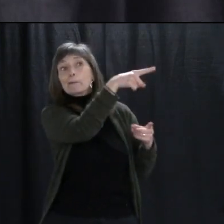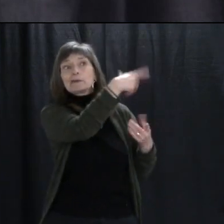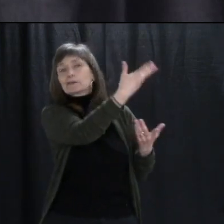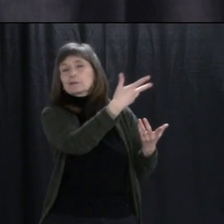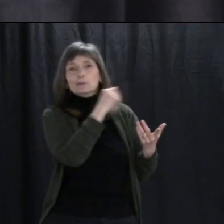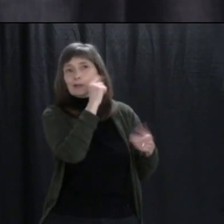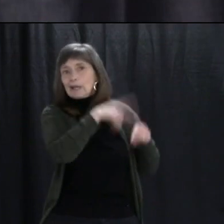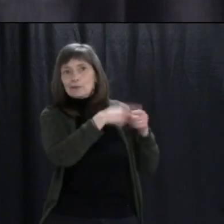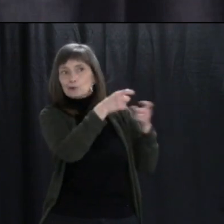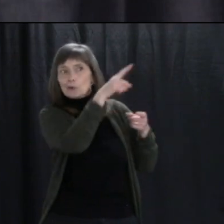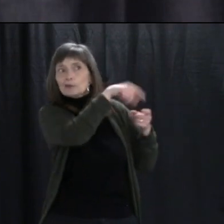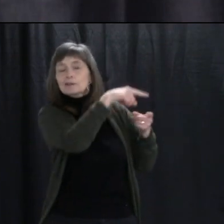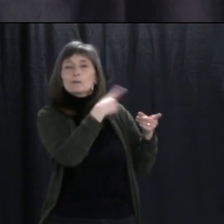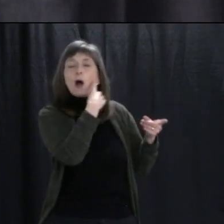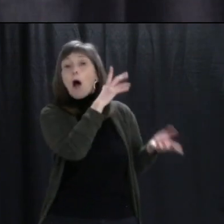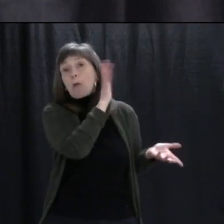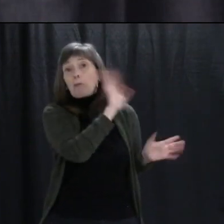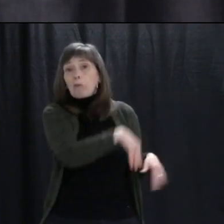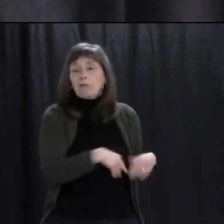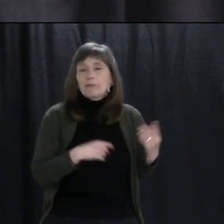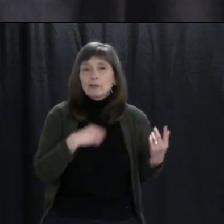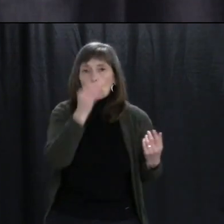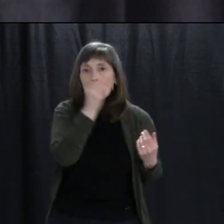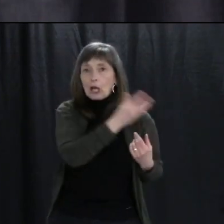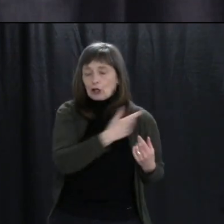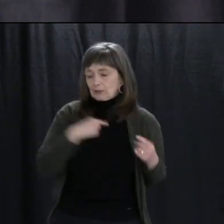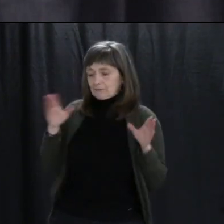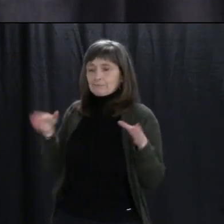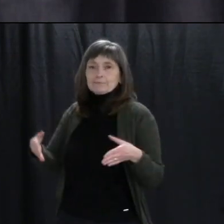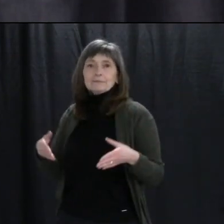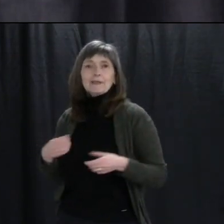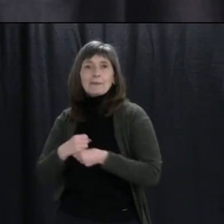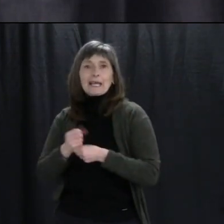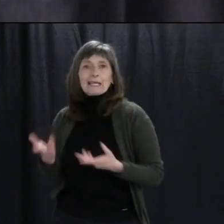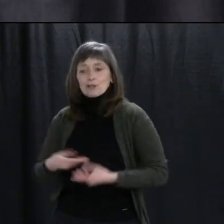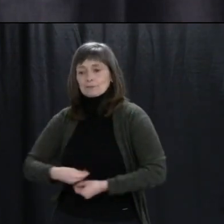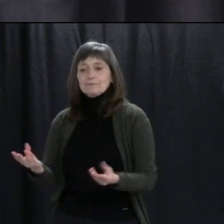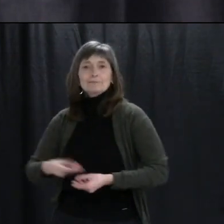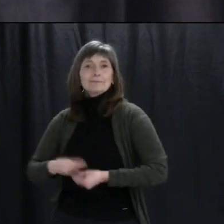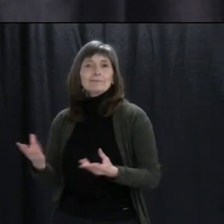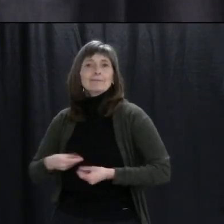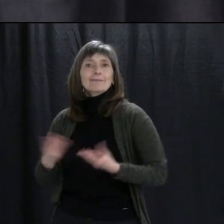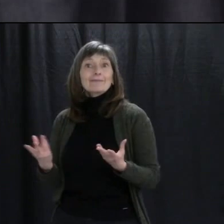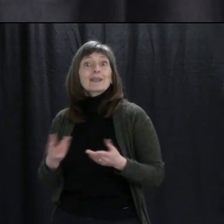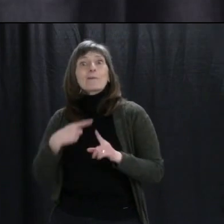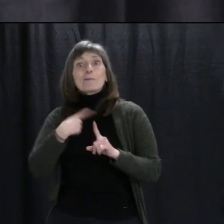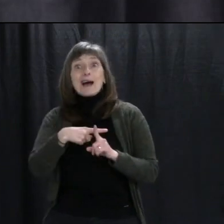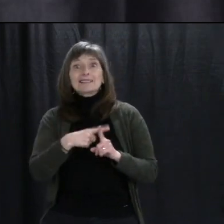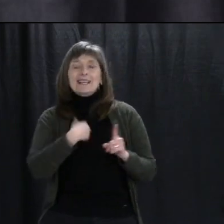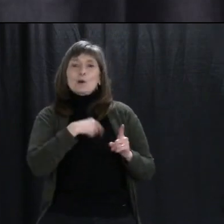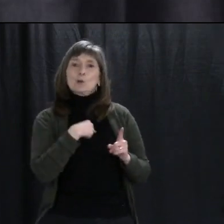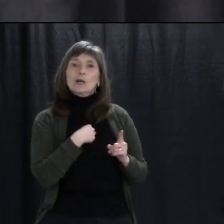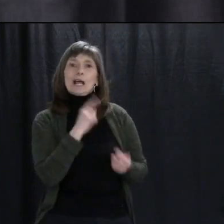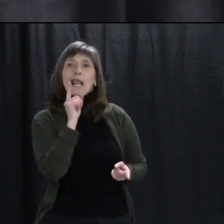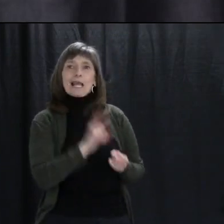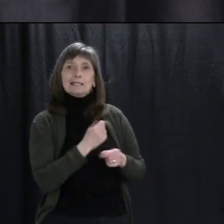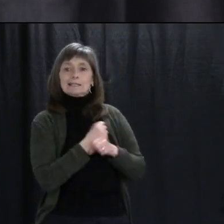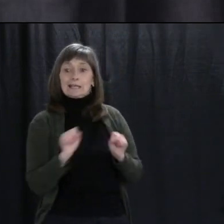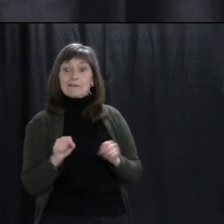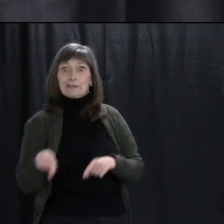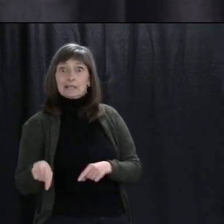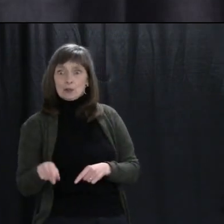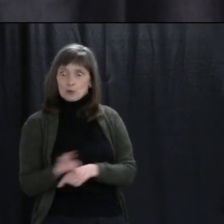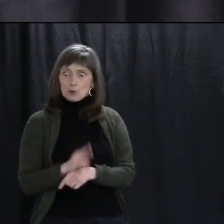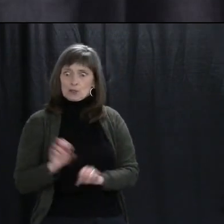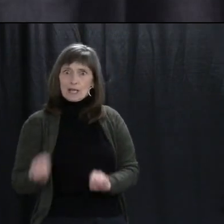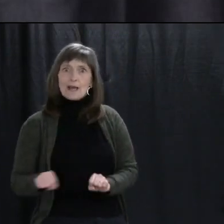we can't control, and reduce the risk of Newfoundlanders and Labradorians being taken advantage of by unscrupulous parties outside the country.